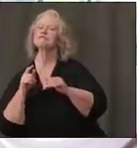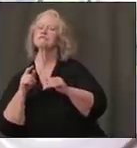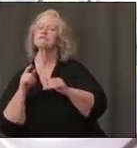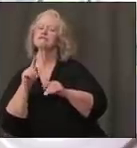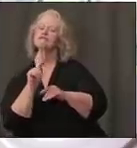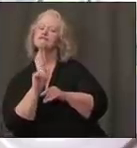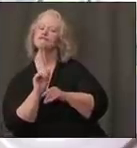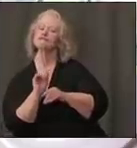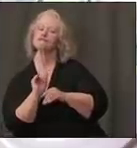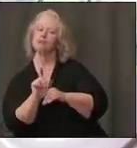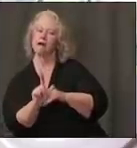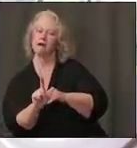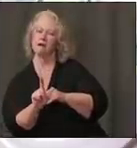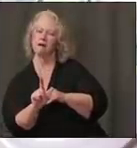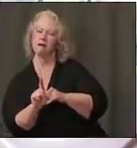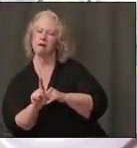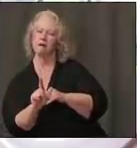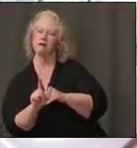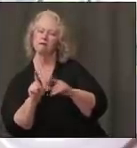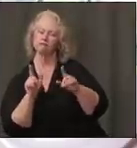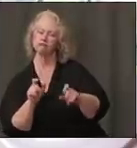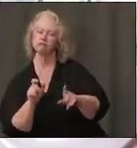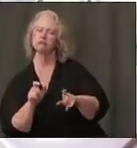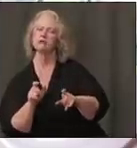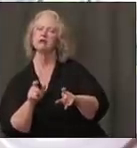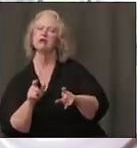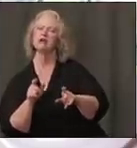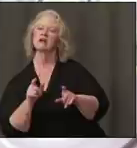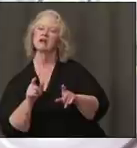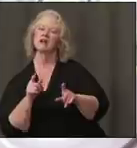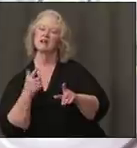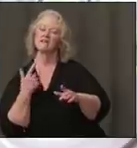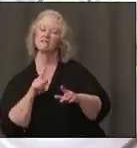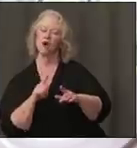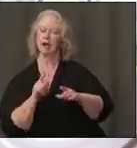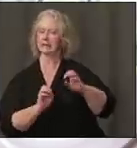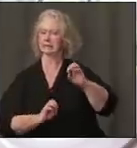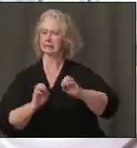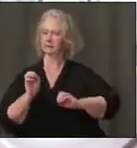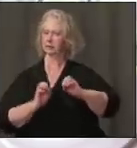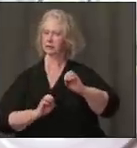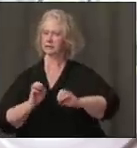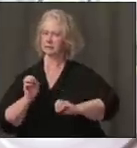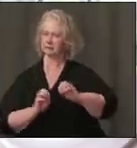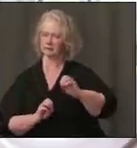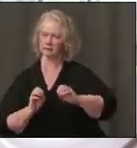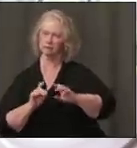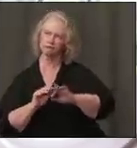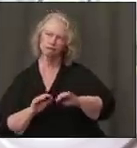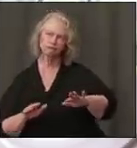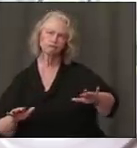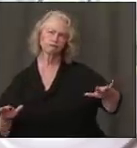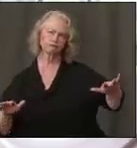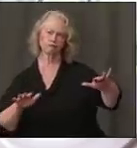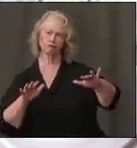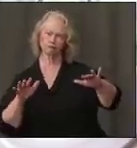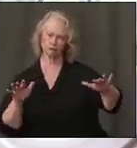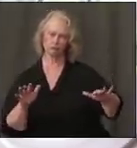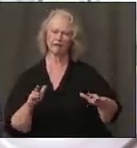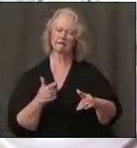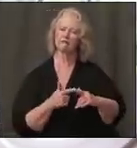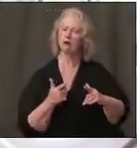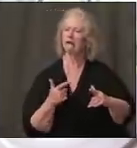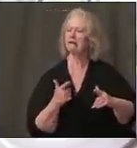we might be able to deploy a vaccine in the fall, both experimentally in large-scale clinical trials if we have outbreaks in cities